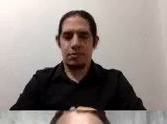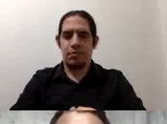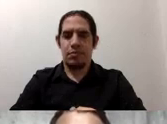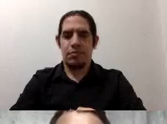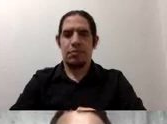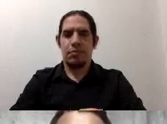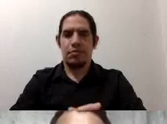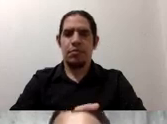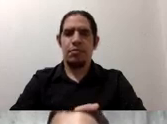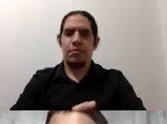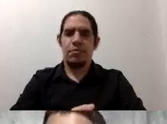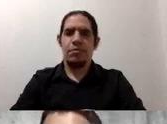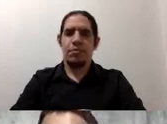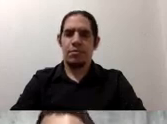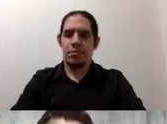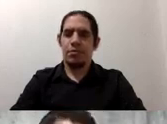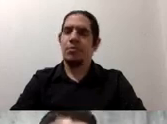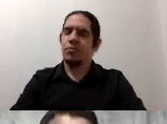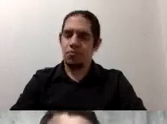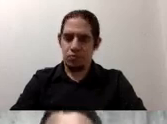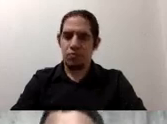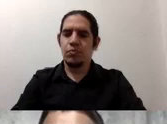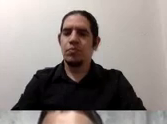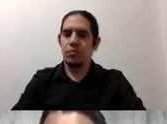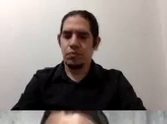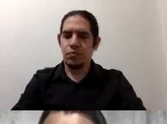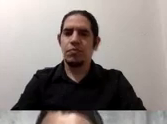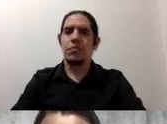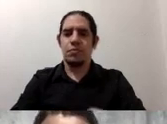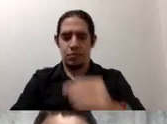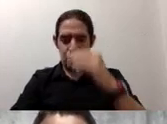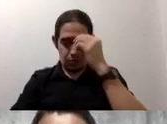English is used by exposing them to all kinds of material.